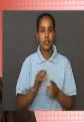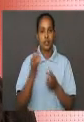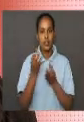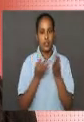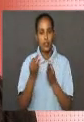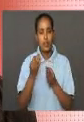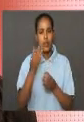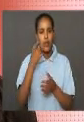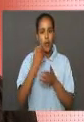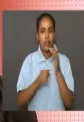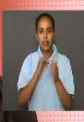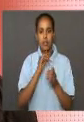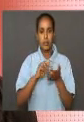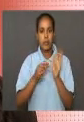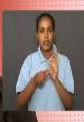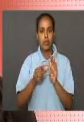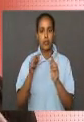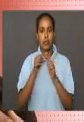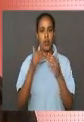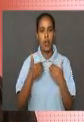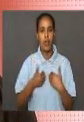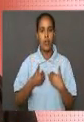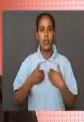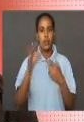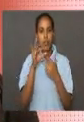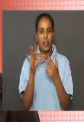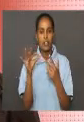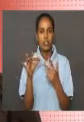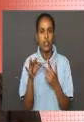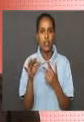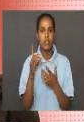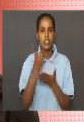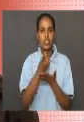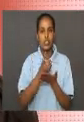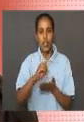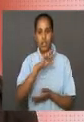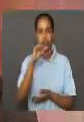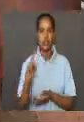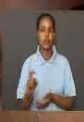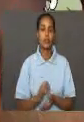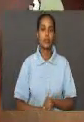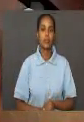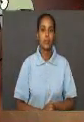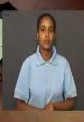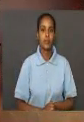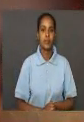Define what it means to have preferential discharge.